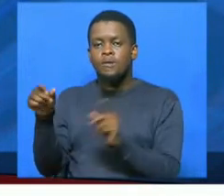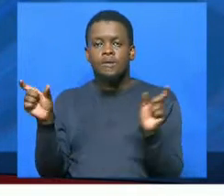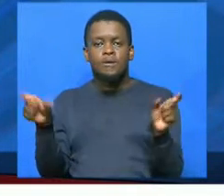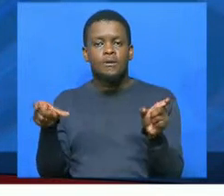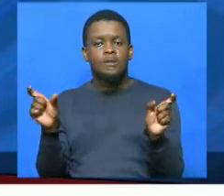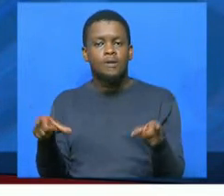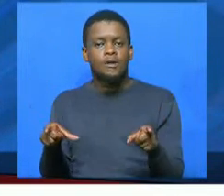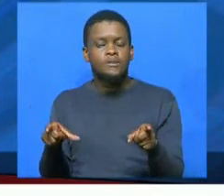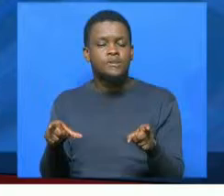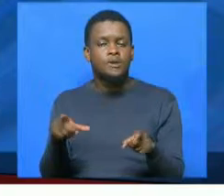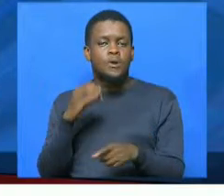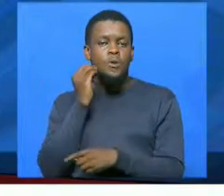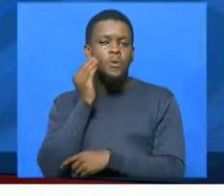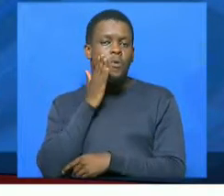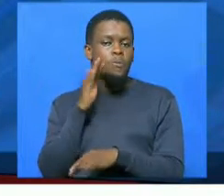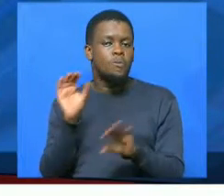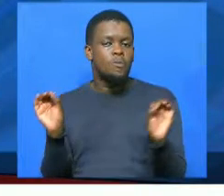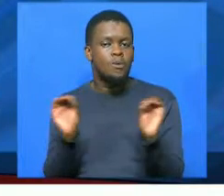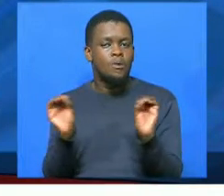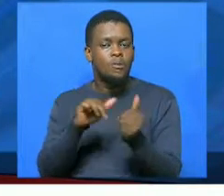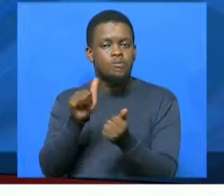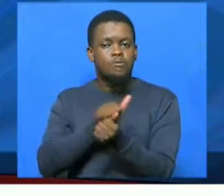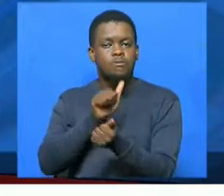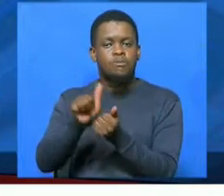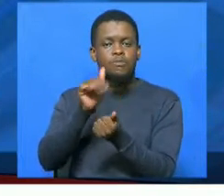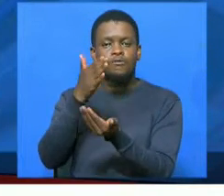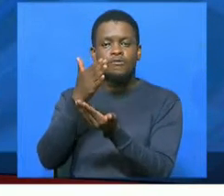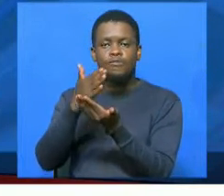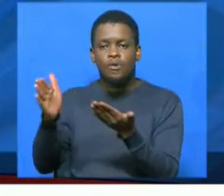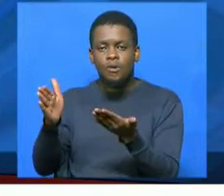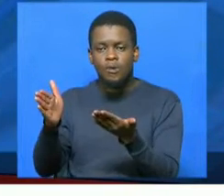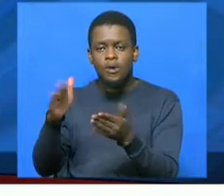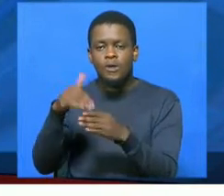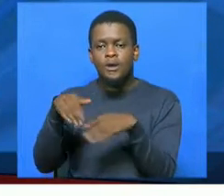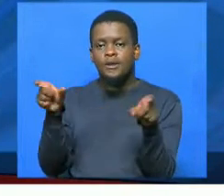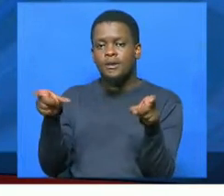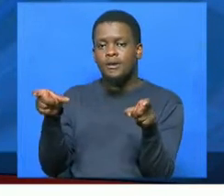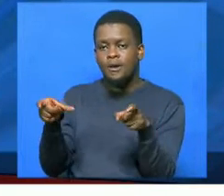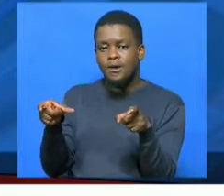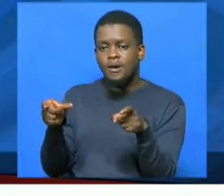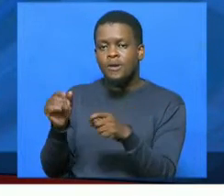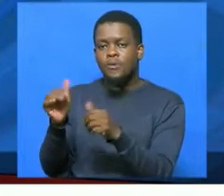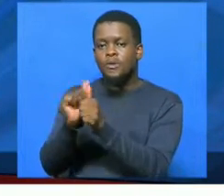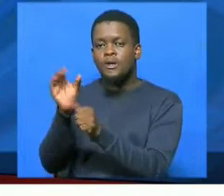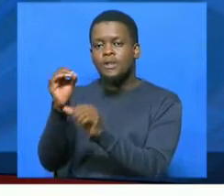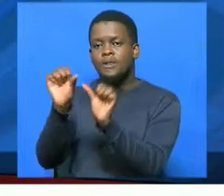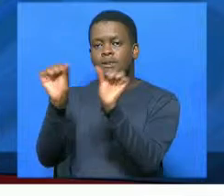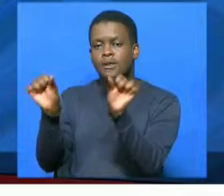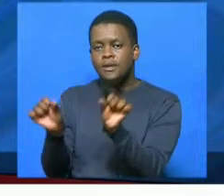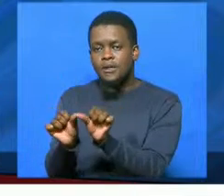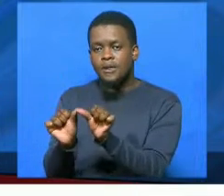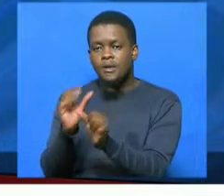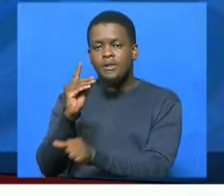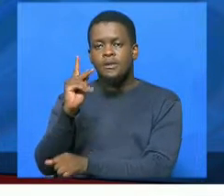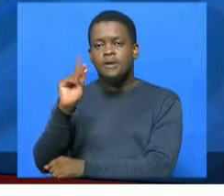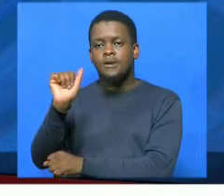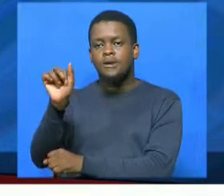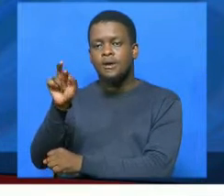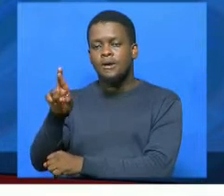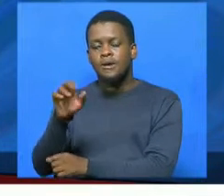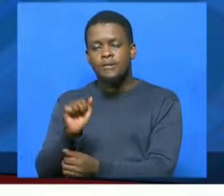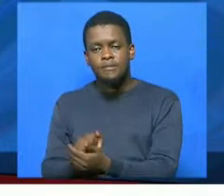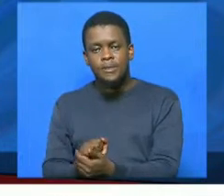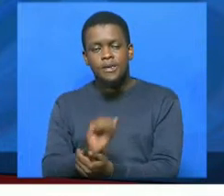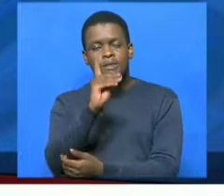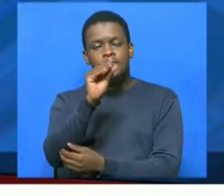over 280 others in need of assistance in Digar. The Assistant District Commissioner in the Khanzi District, Dr.